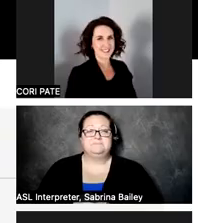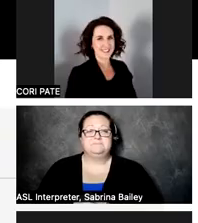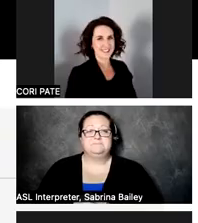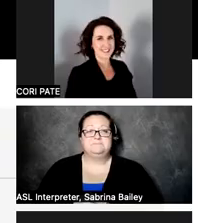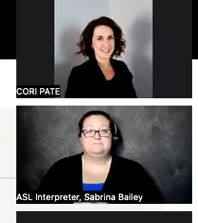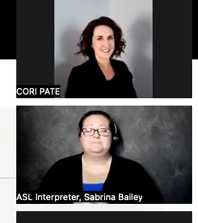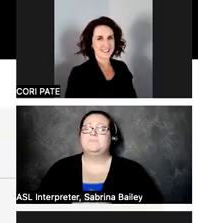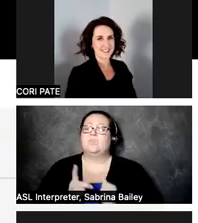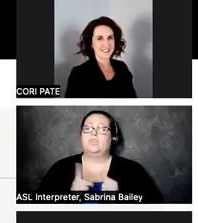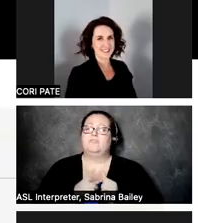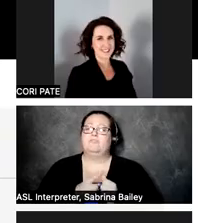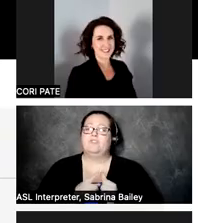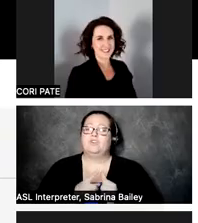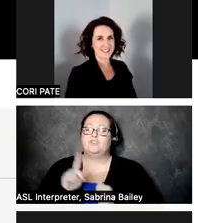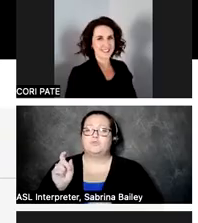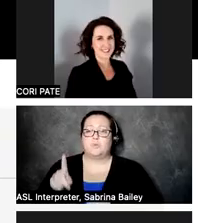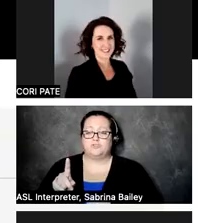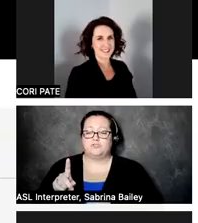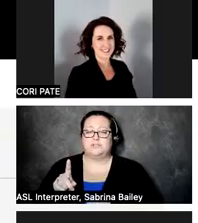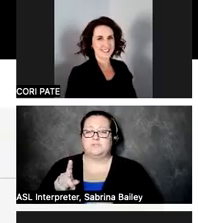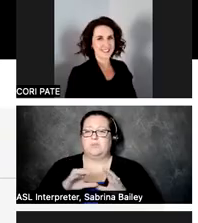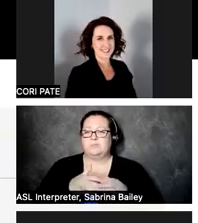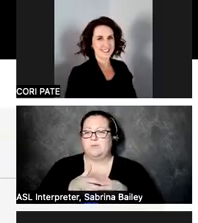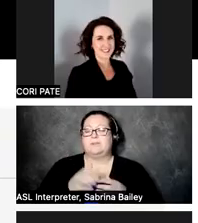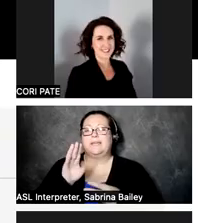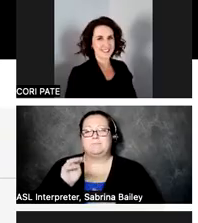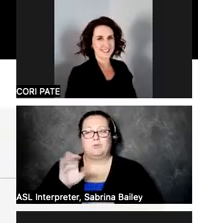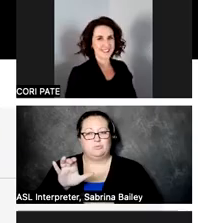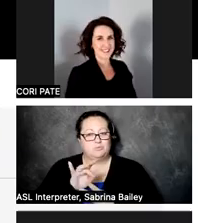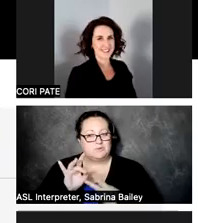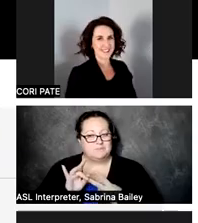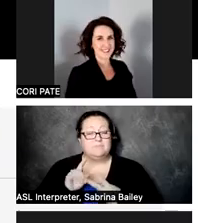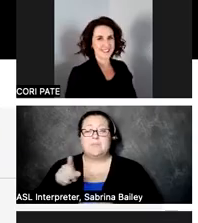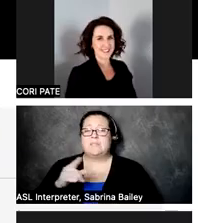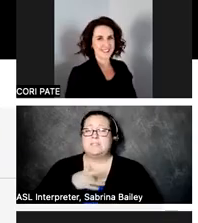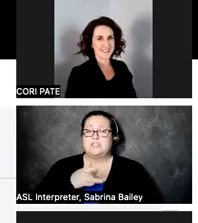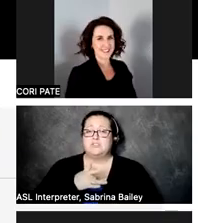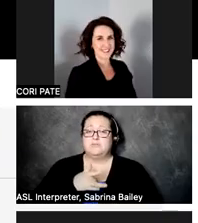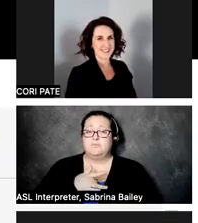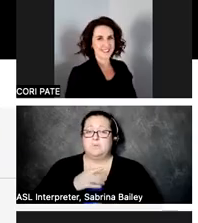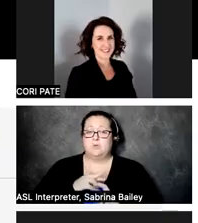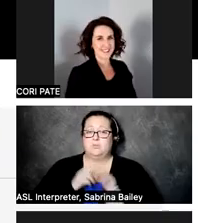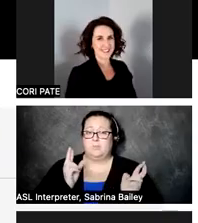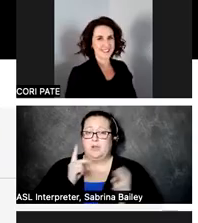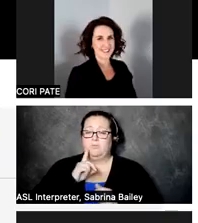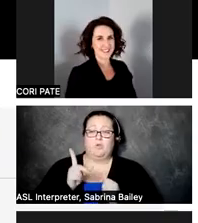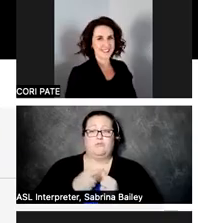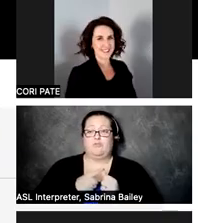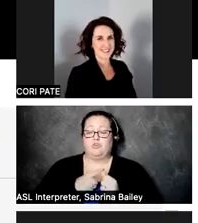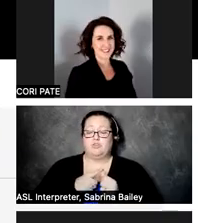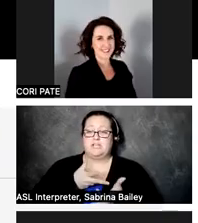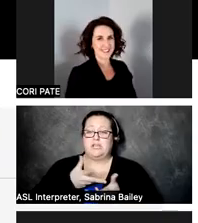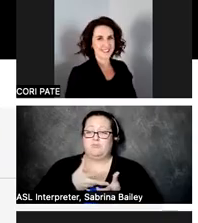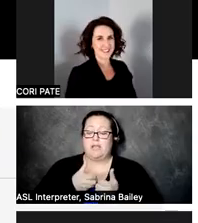The first question is a multiple choice. Did you feel prepared for your first interaction with